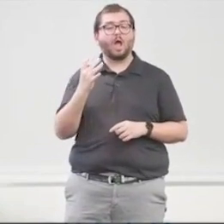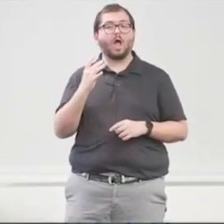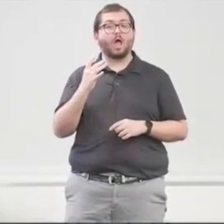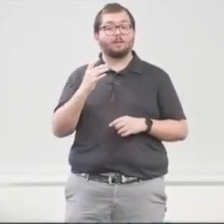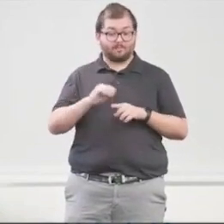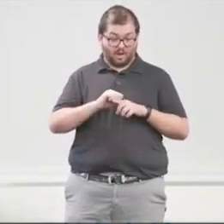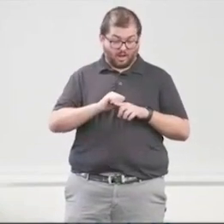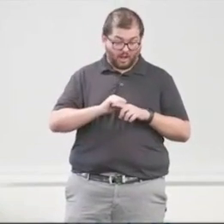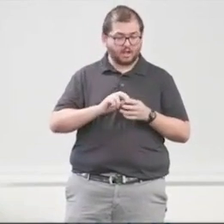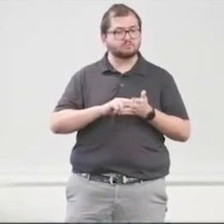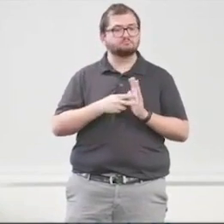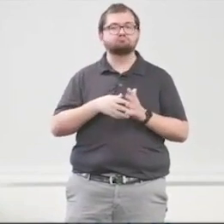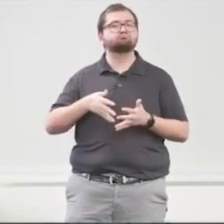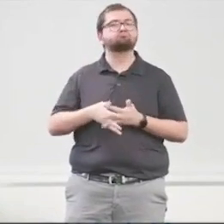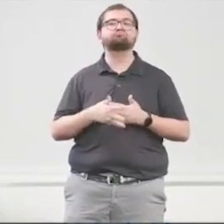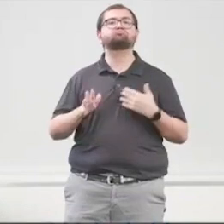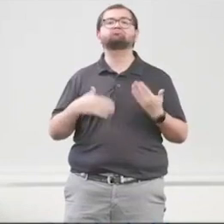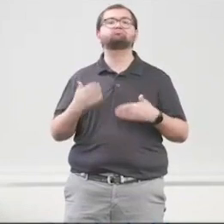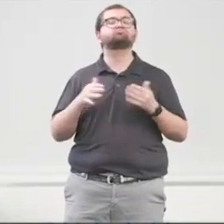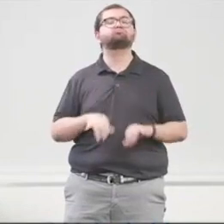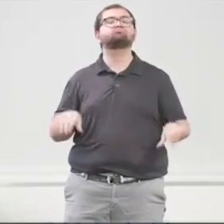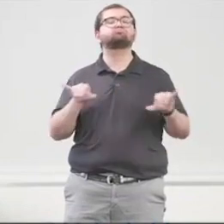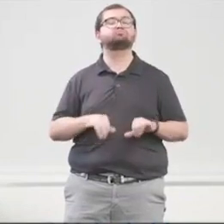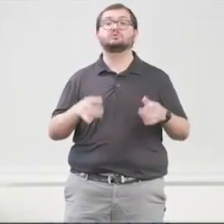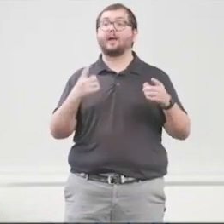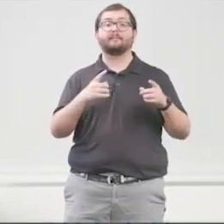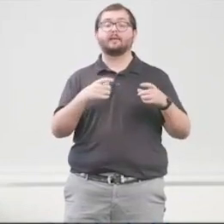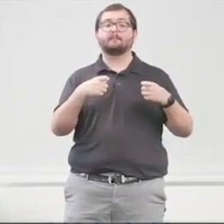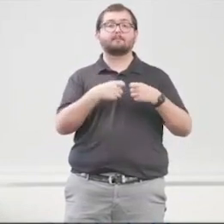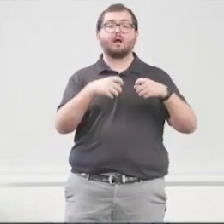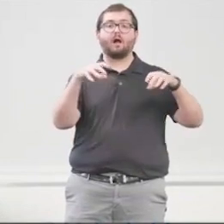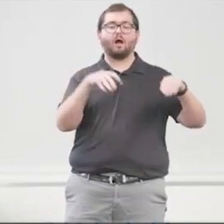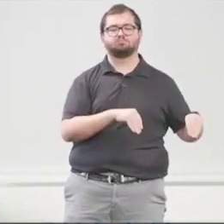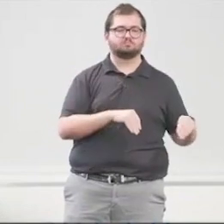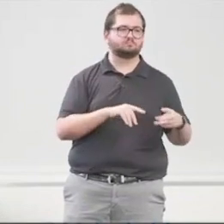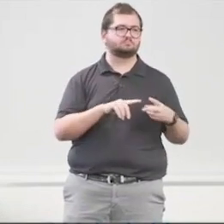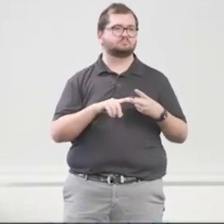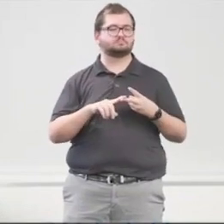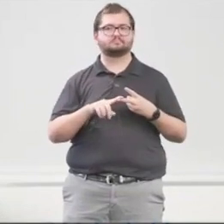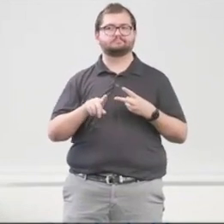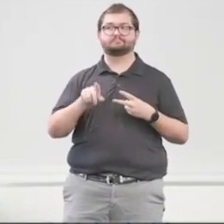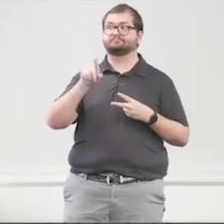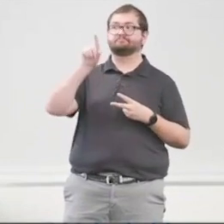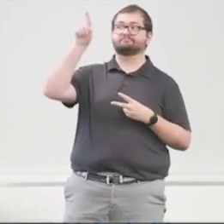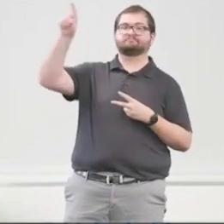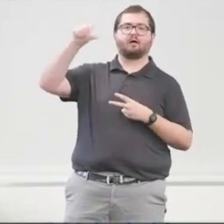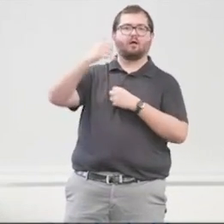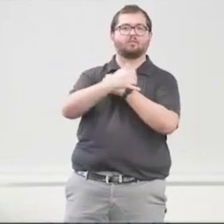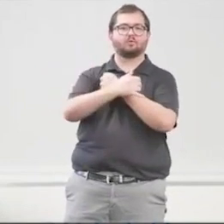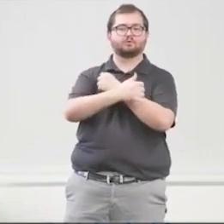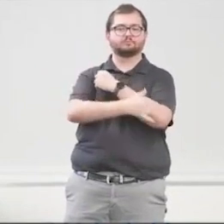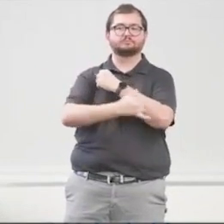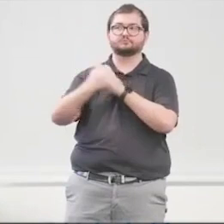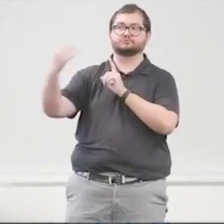when it happens, when our power gets knocked out, when we are attacked by a nation state actor